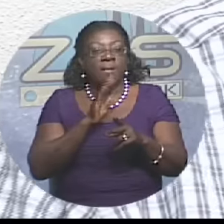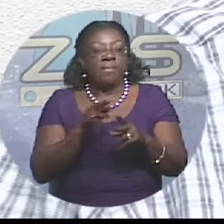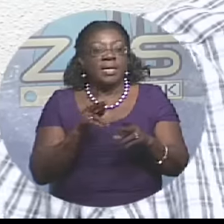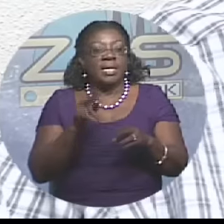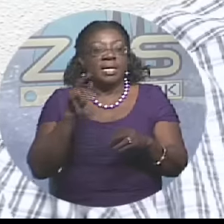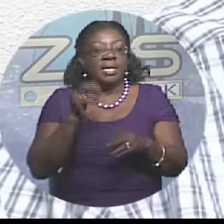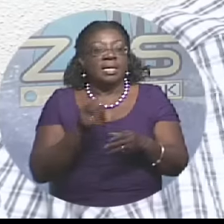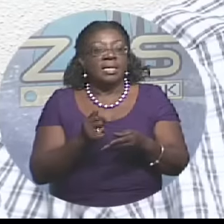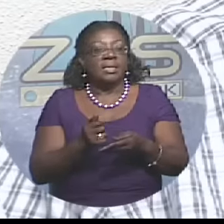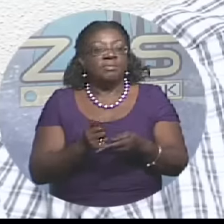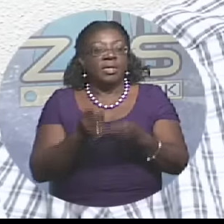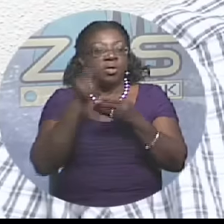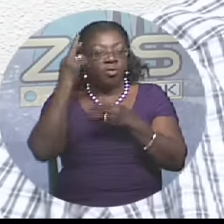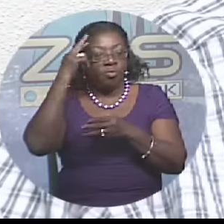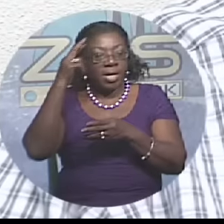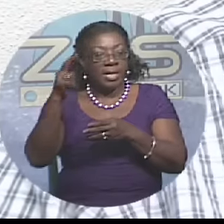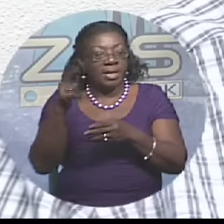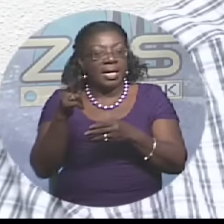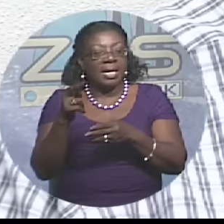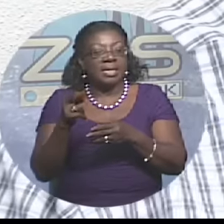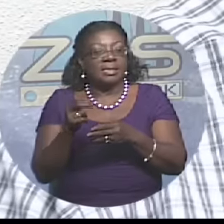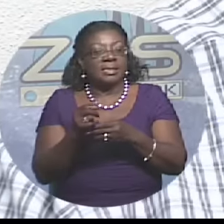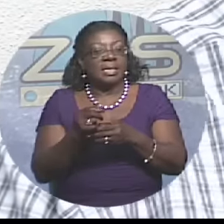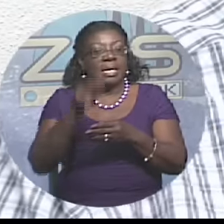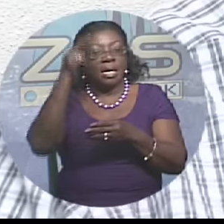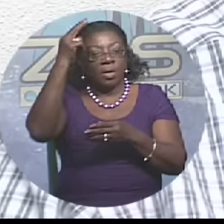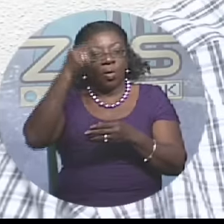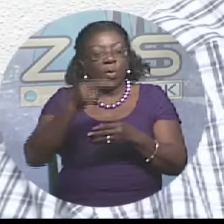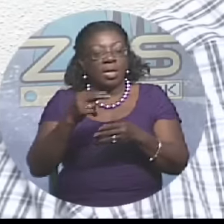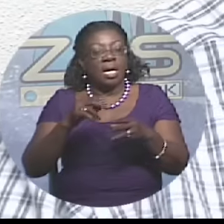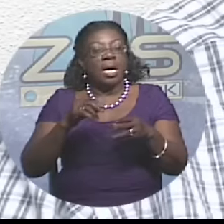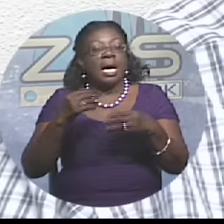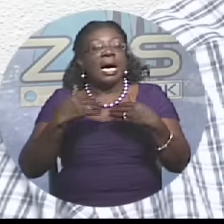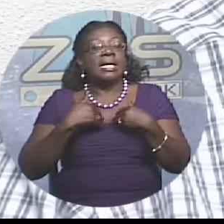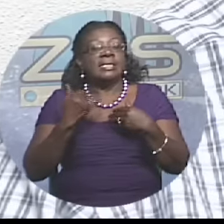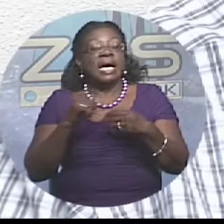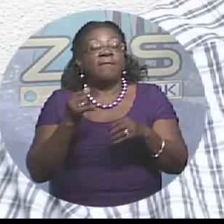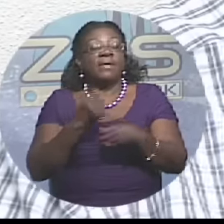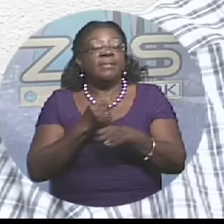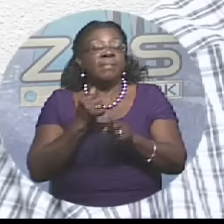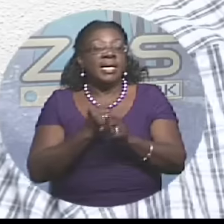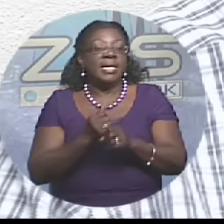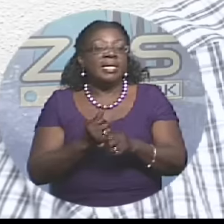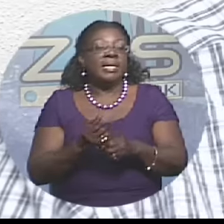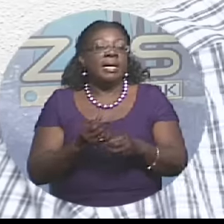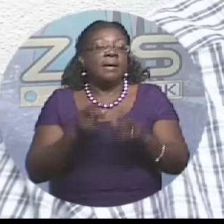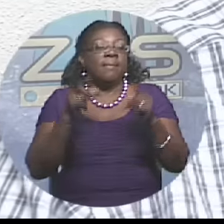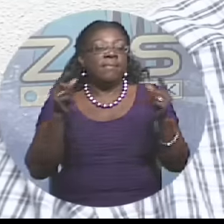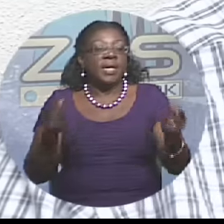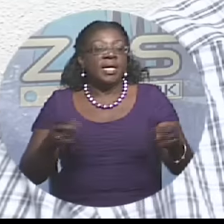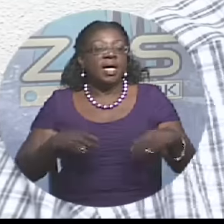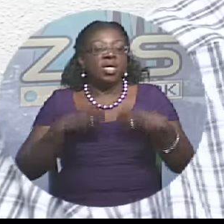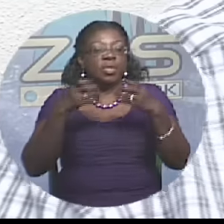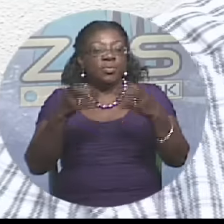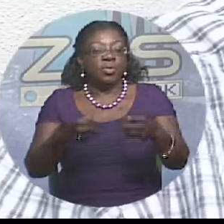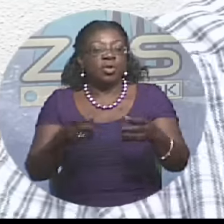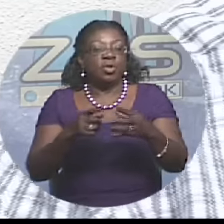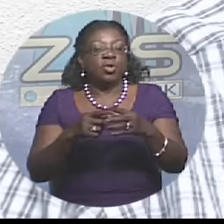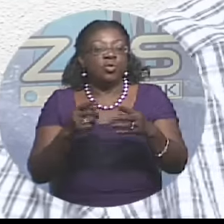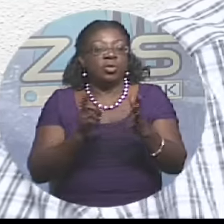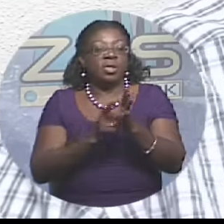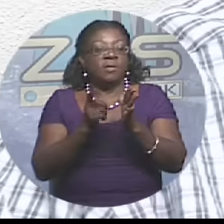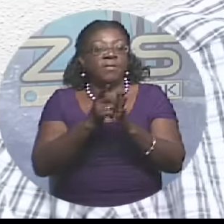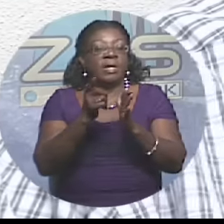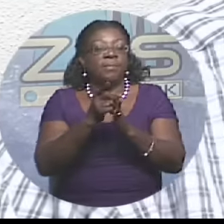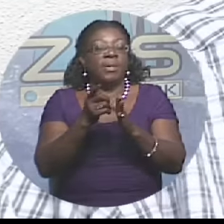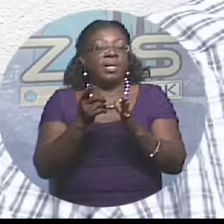generally recognized as having made a significant contribution to the development of the city of Nassau. Some